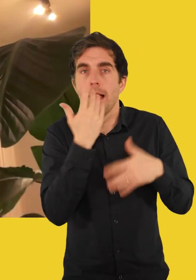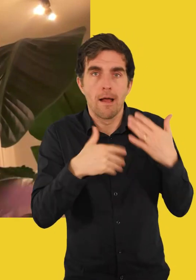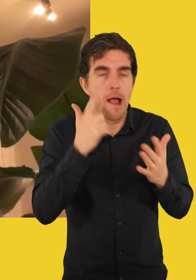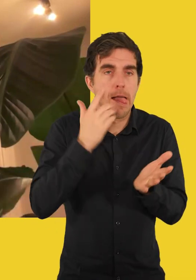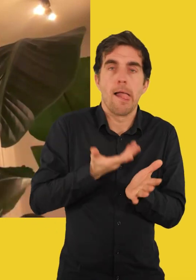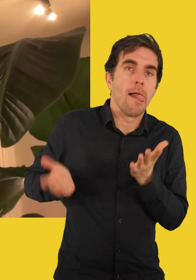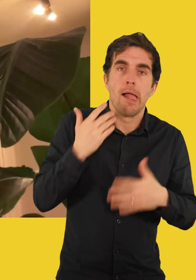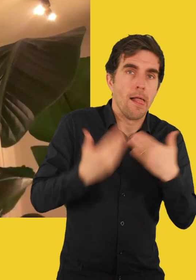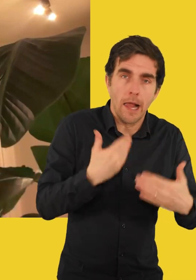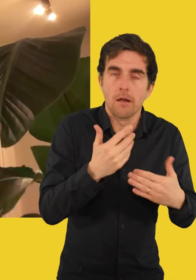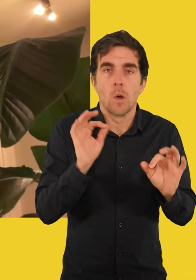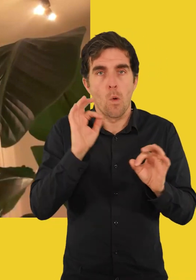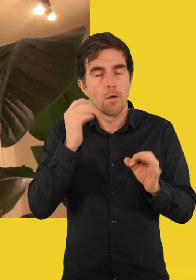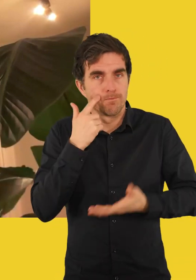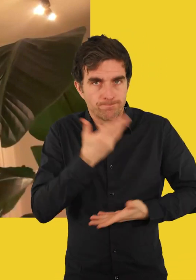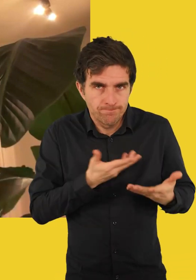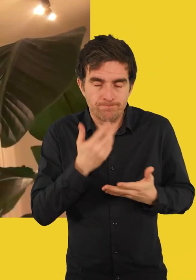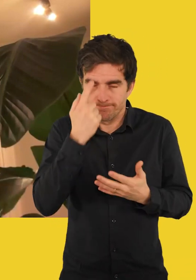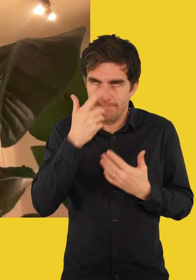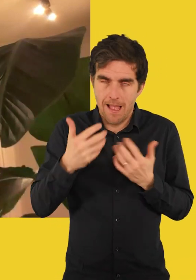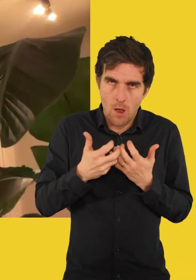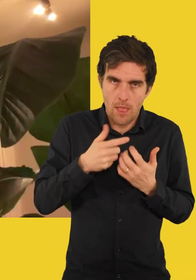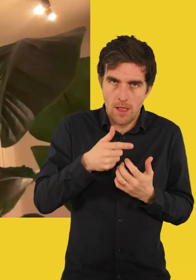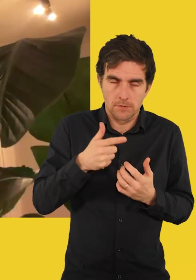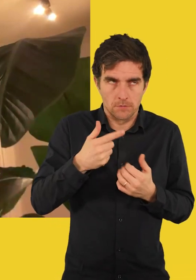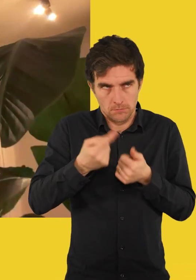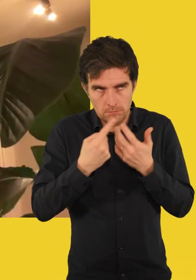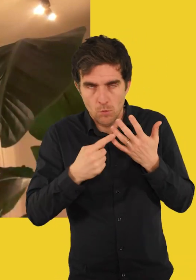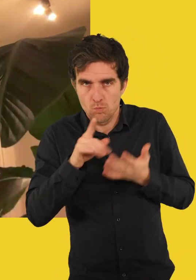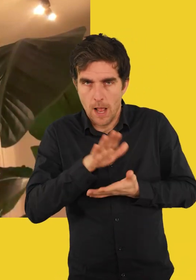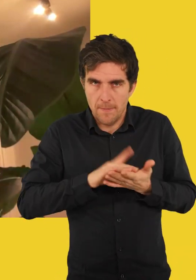proposed without actually thinking through what the impact of having more